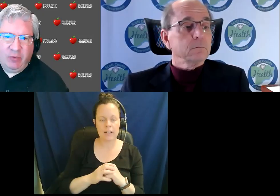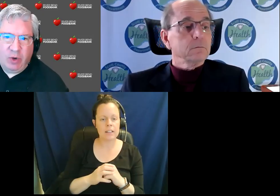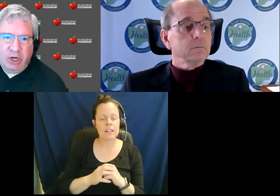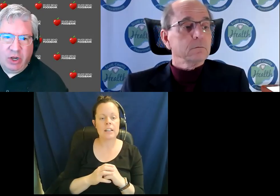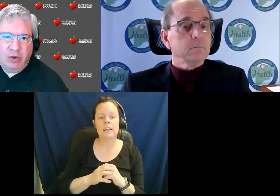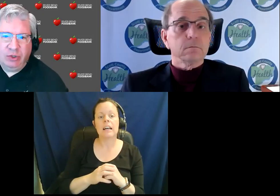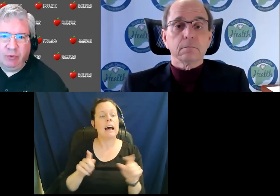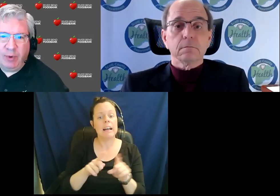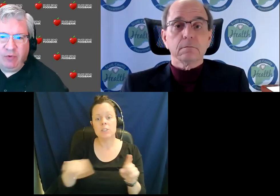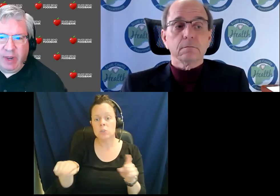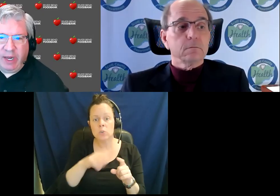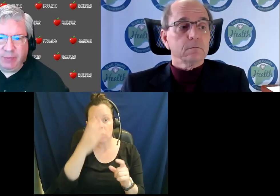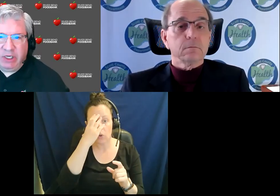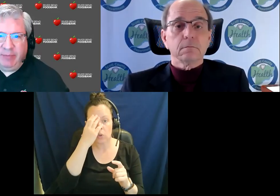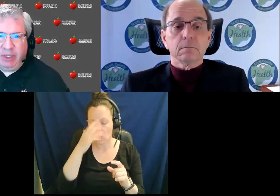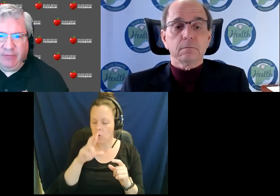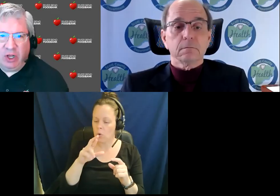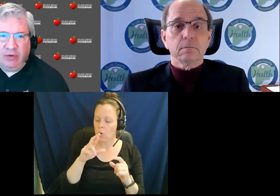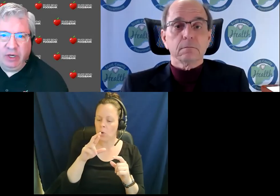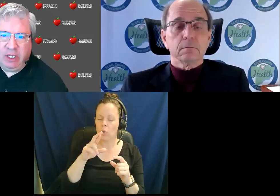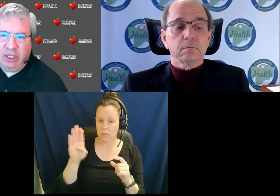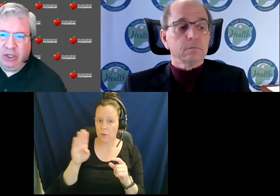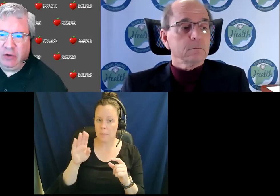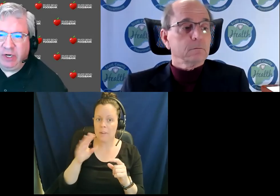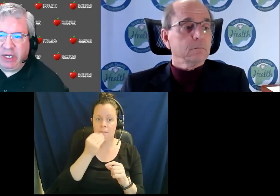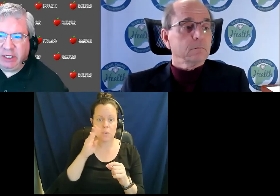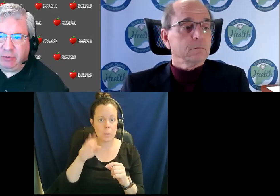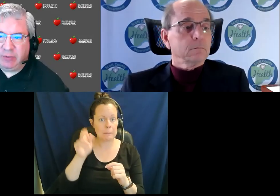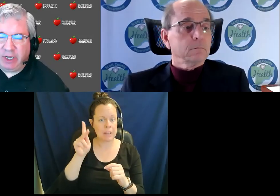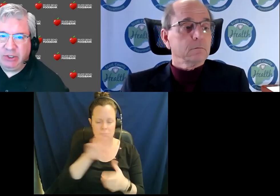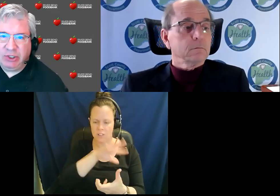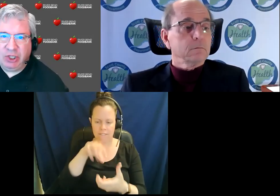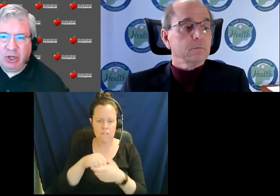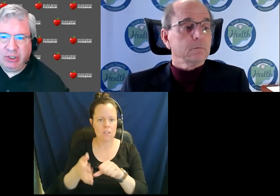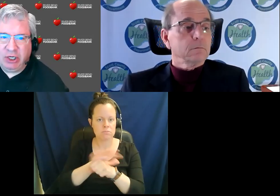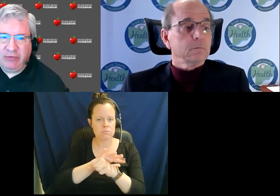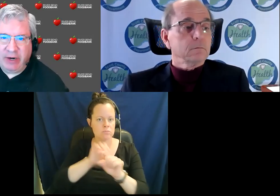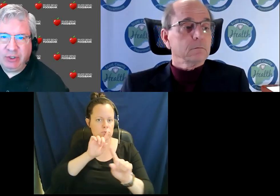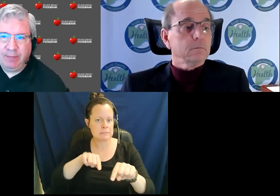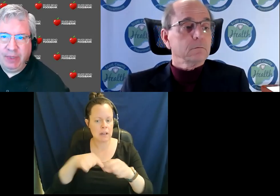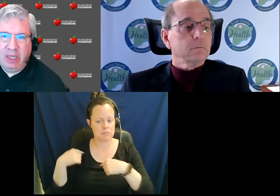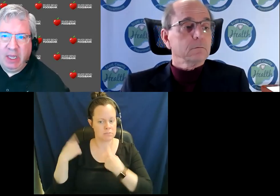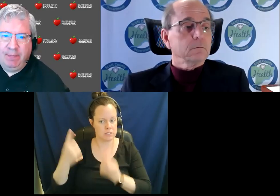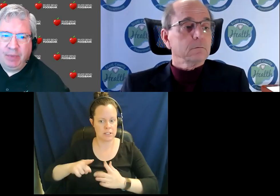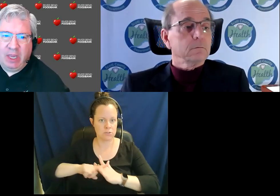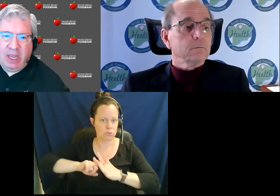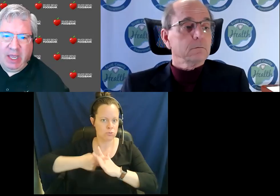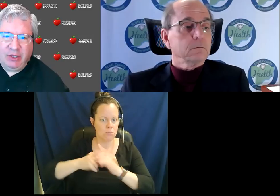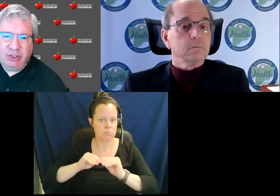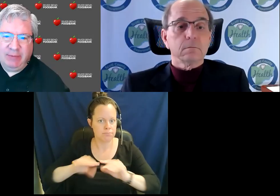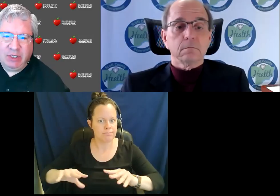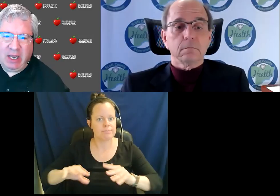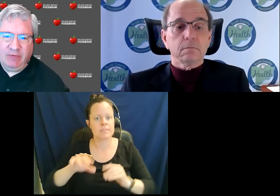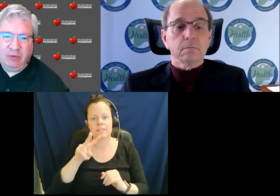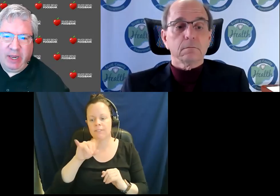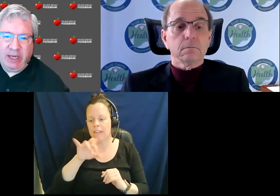As everyone knows, Riverbend Foodbank has been deeply involved in the COVID-19 response since the onset of the virus. At the